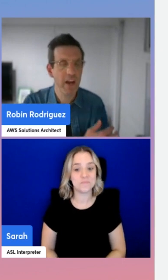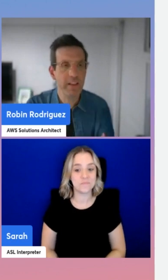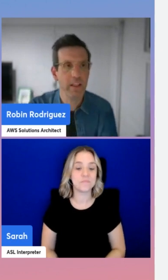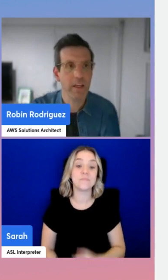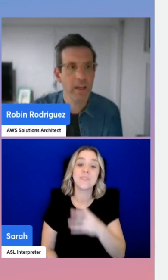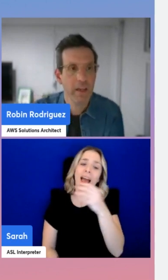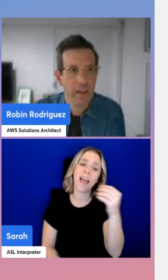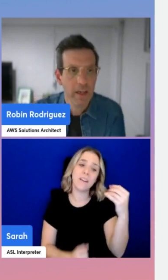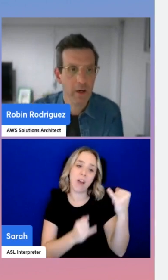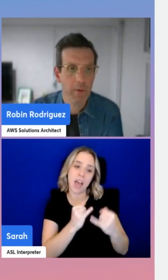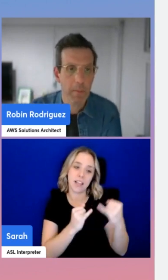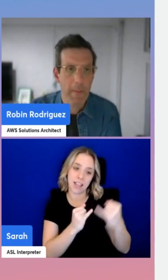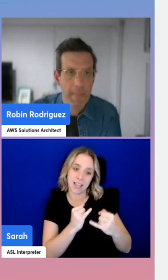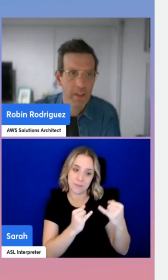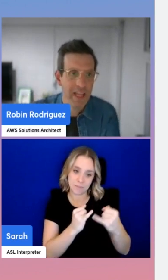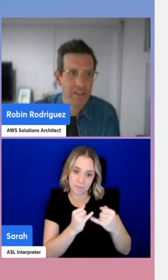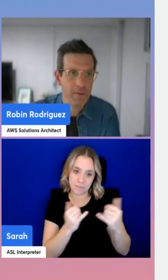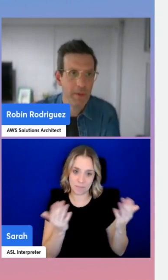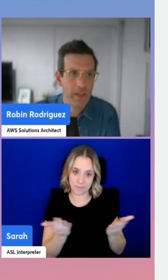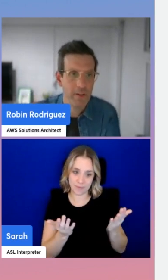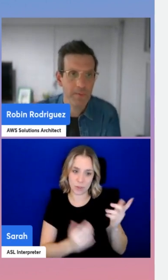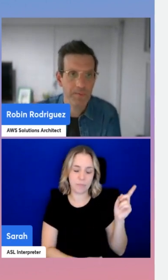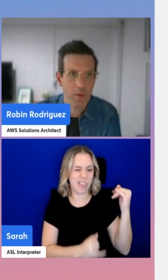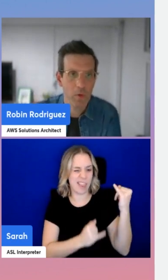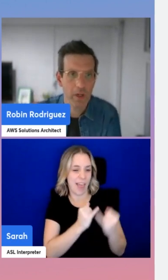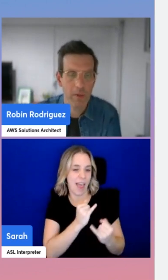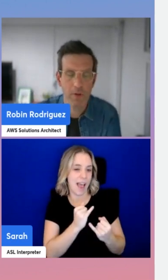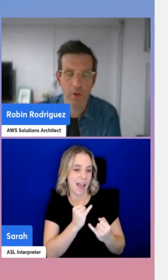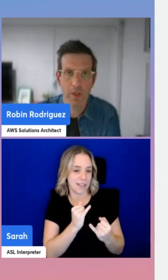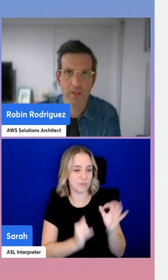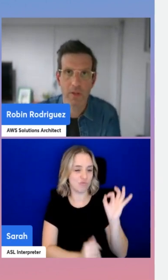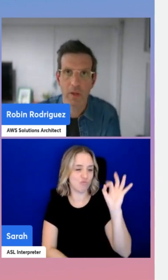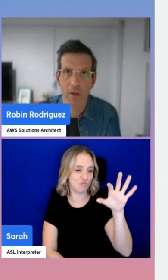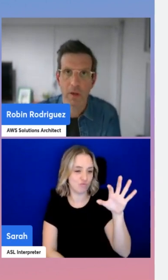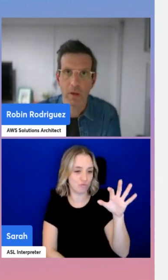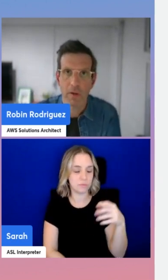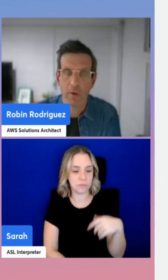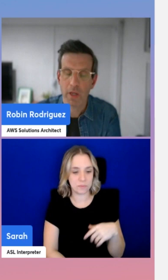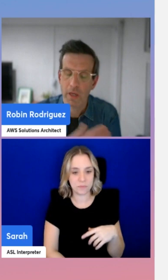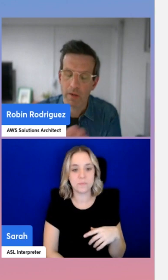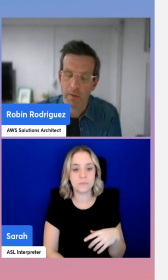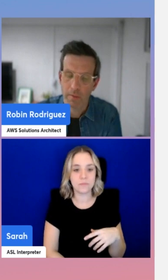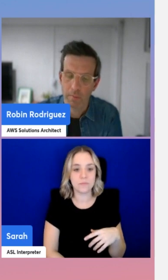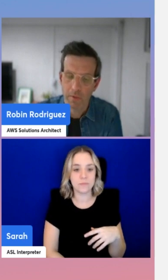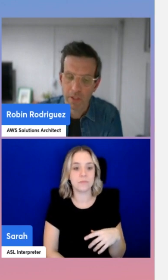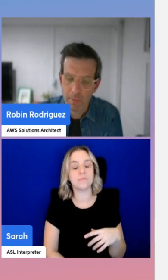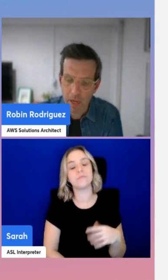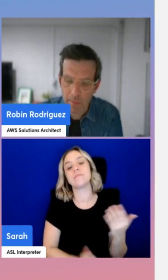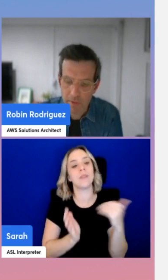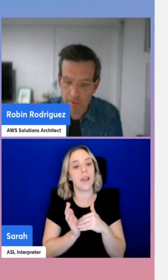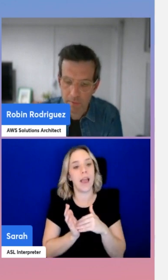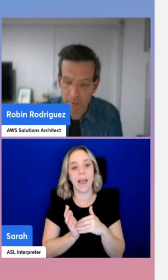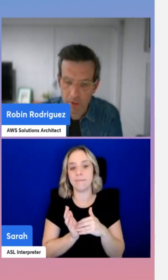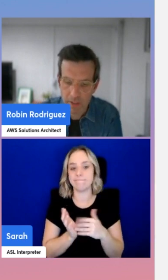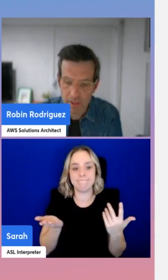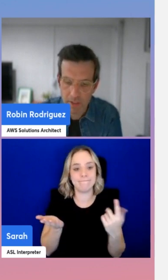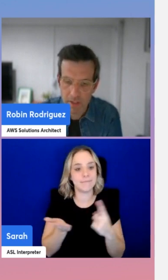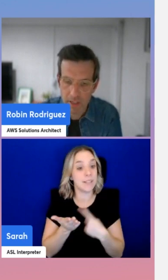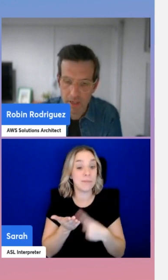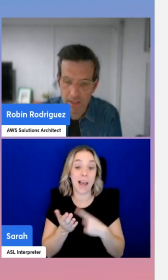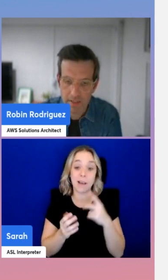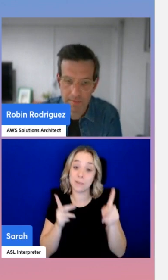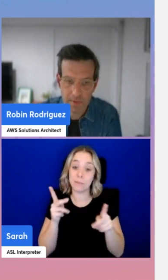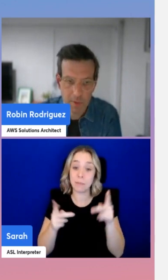And finally, here, the last piece I want to come to is, again, sometimes people